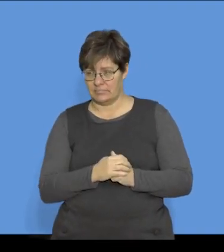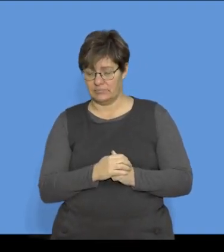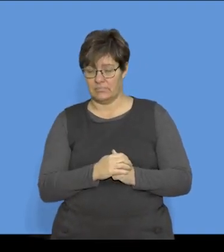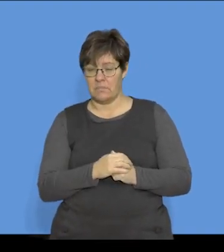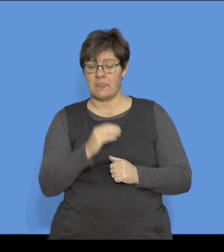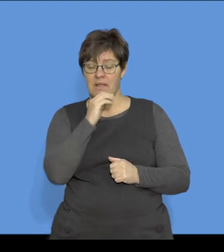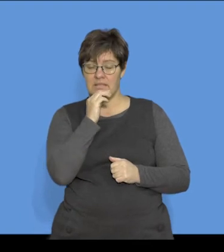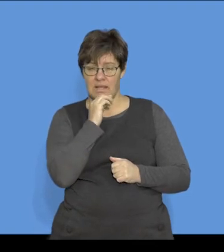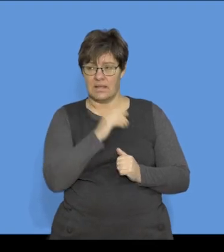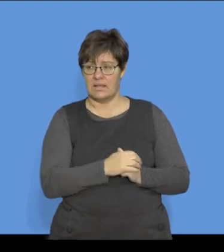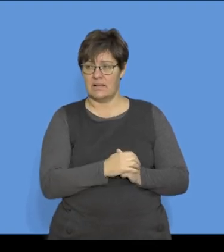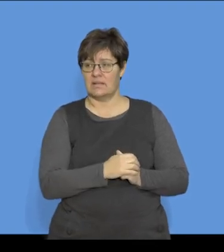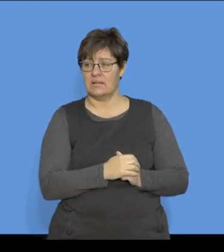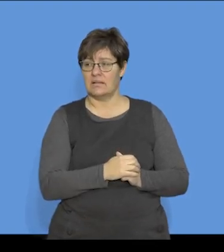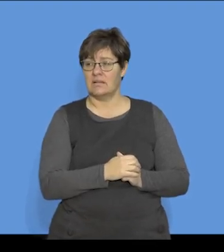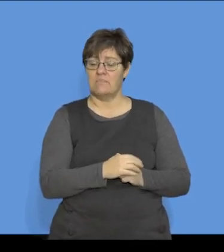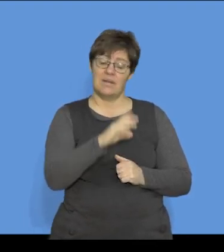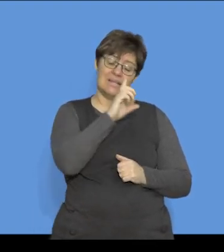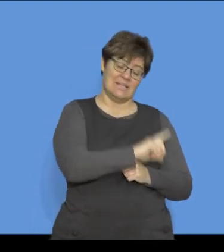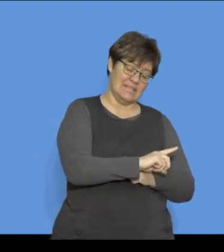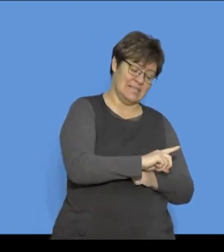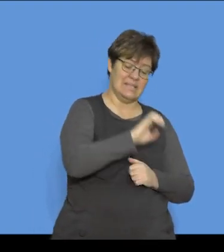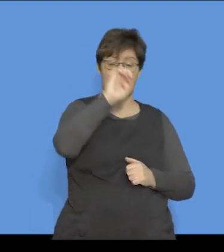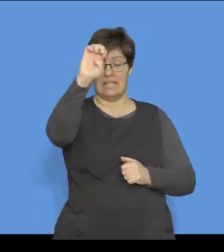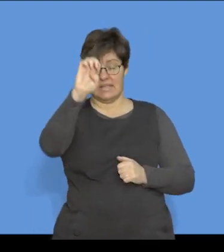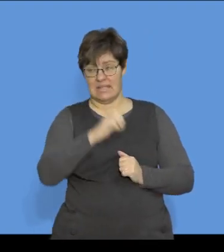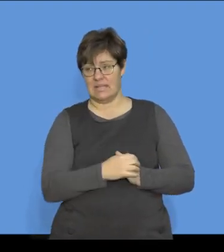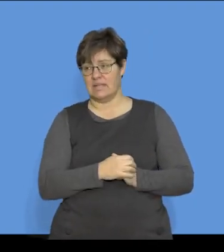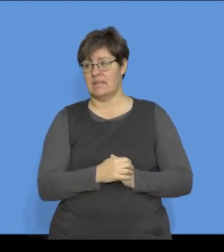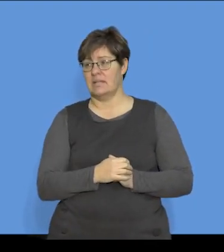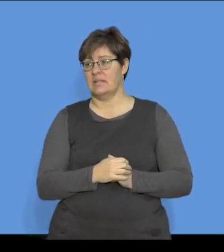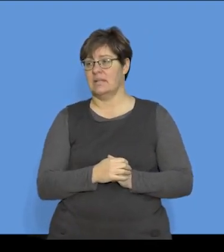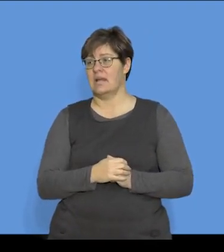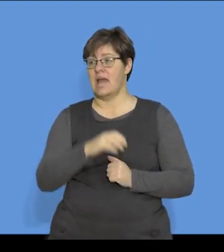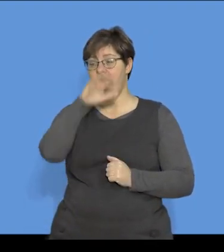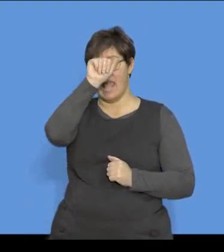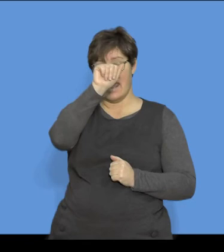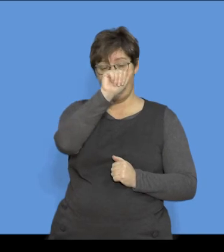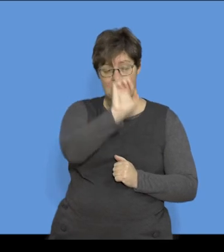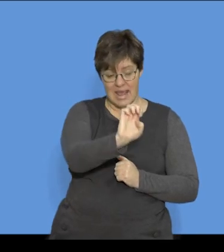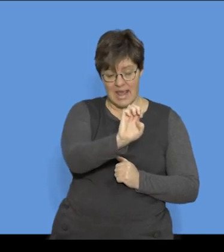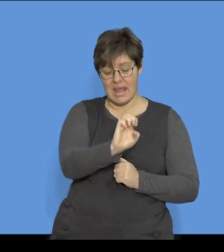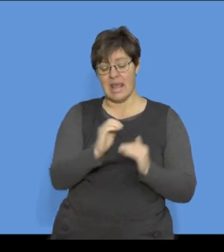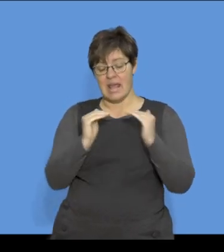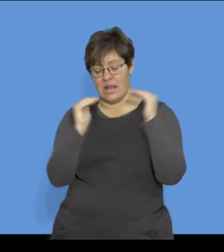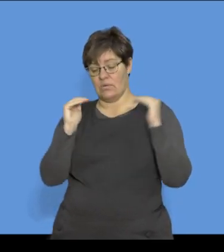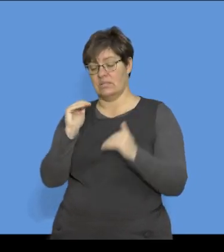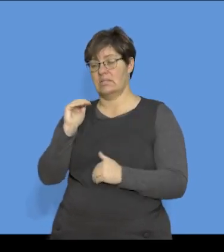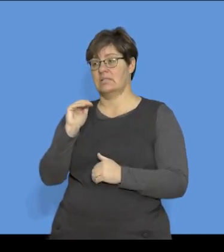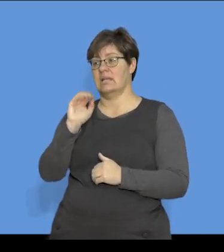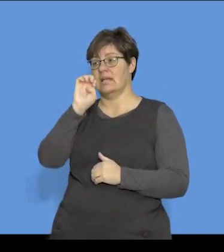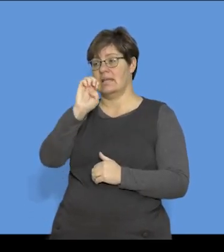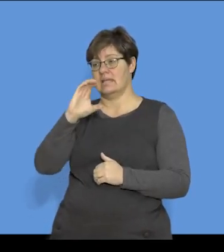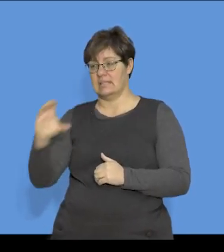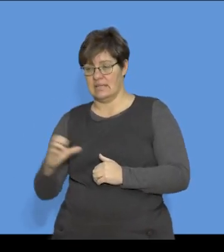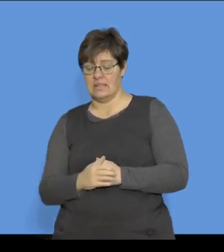us if I make this to be D and that E, AE will be equals to EC,